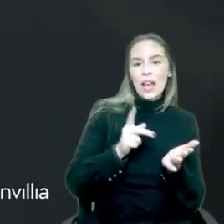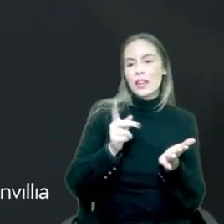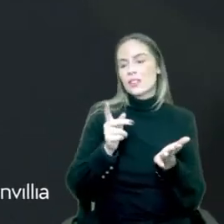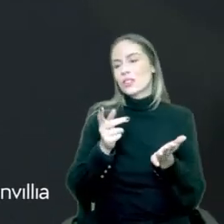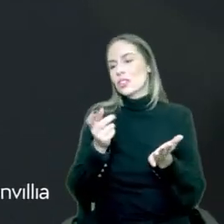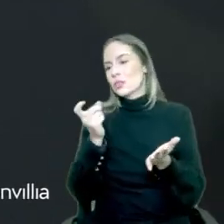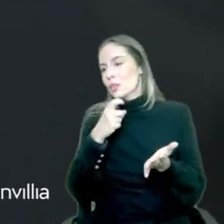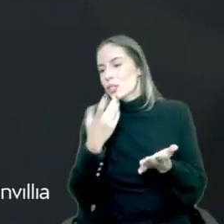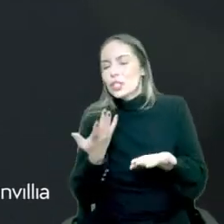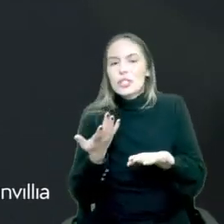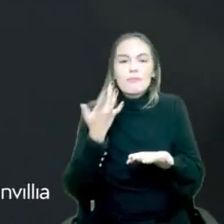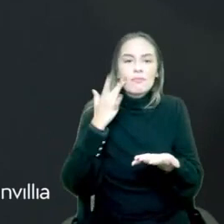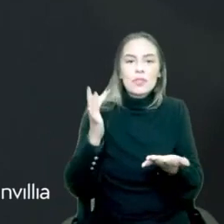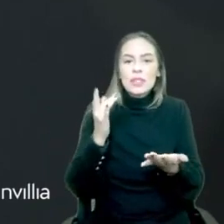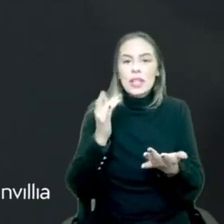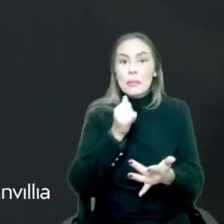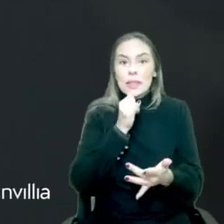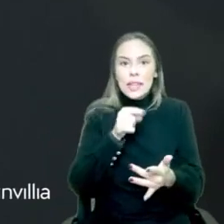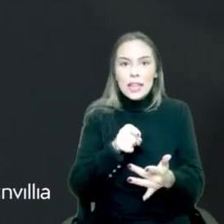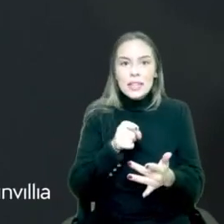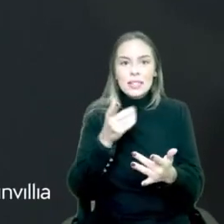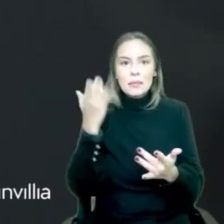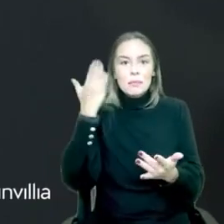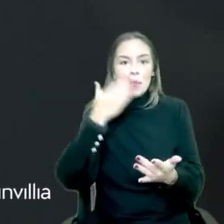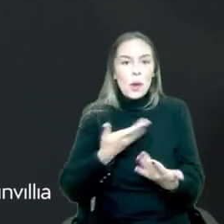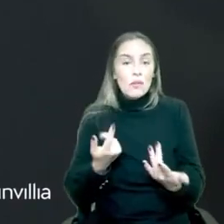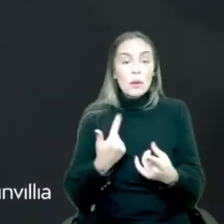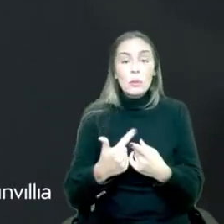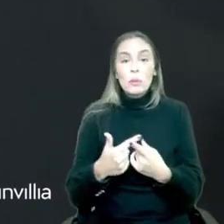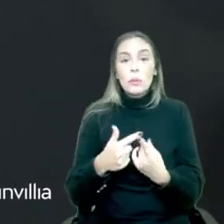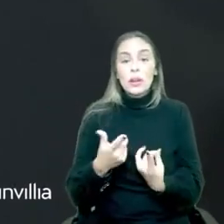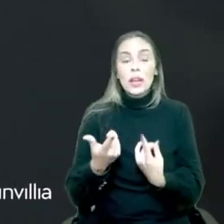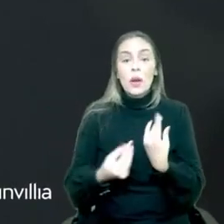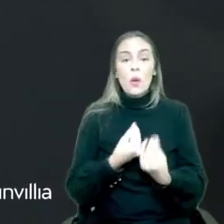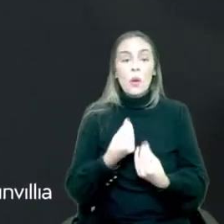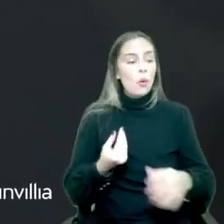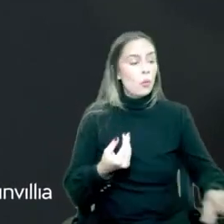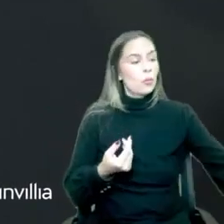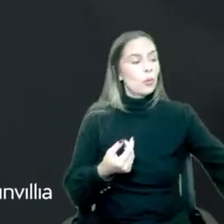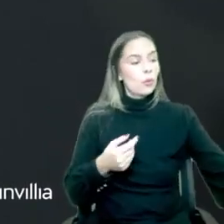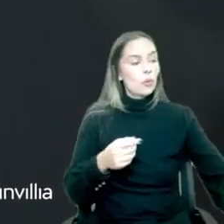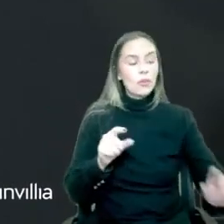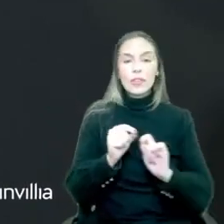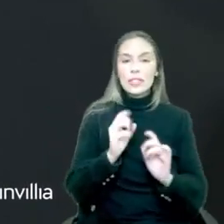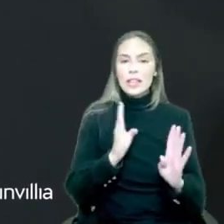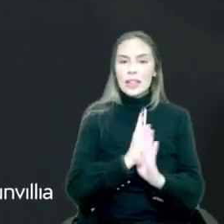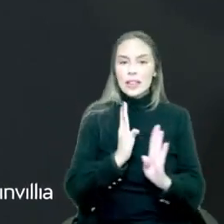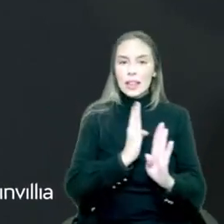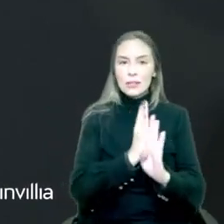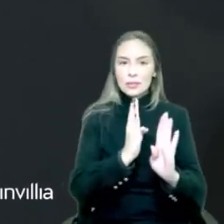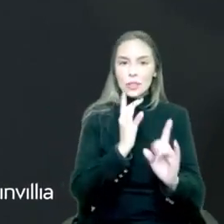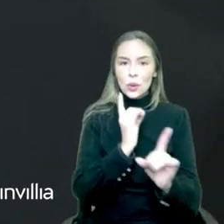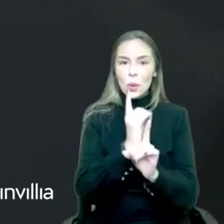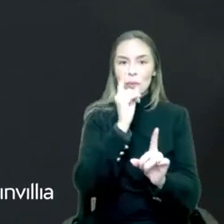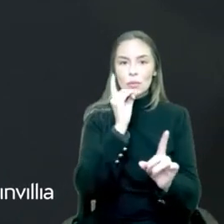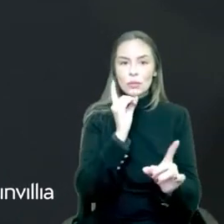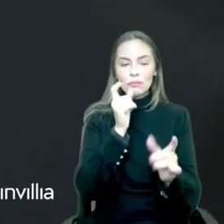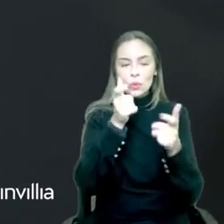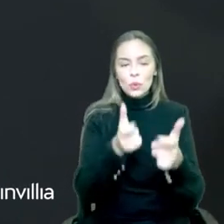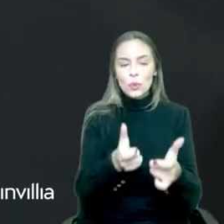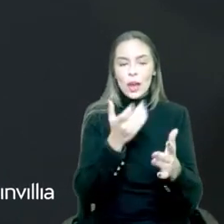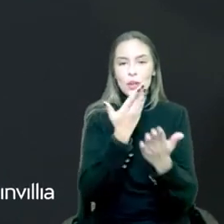any application that you're trying to do right now, we are trying to bring to our reps, like the source of the study. So when they're talking to the